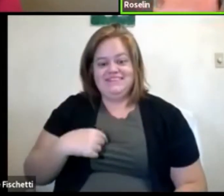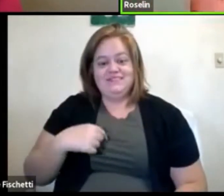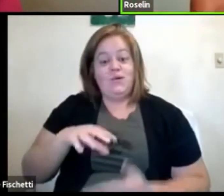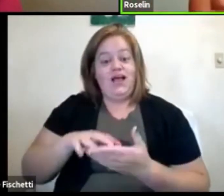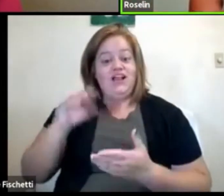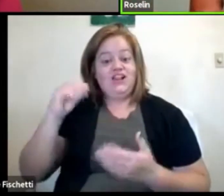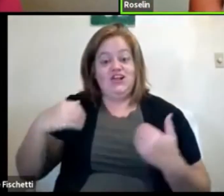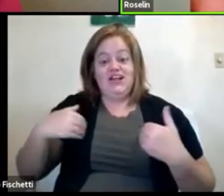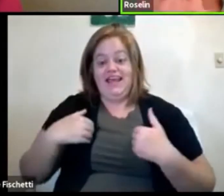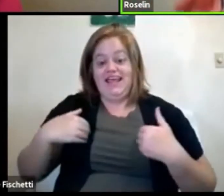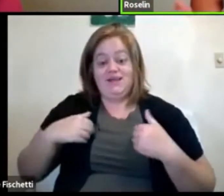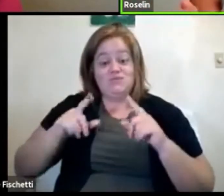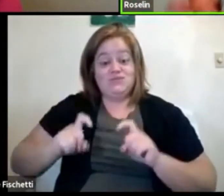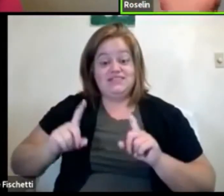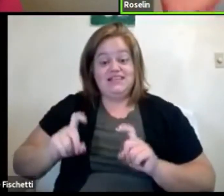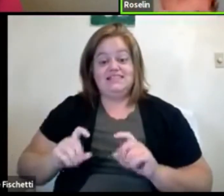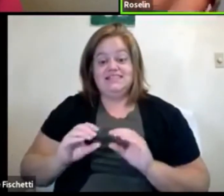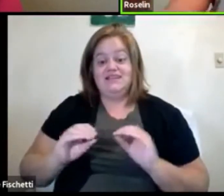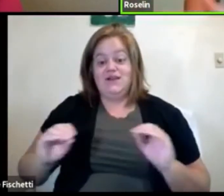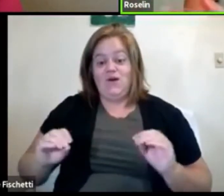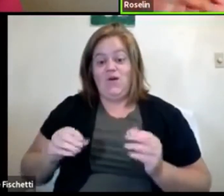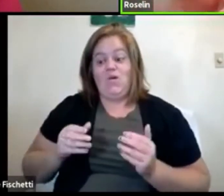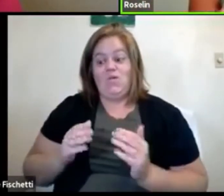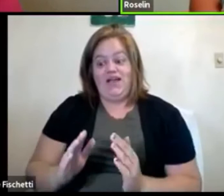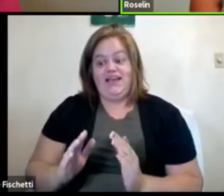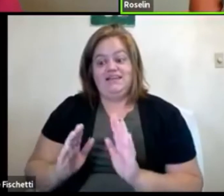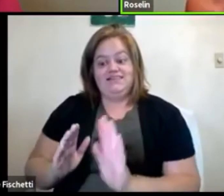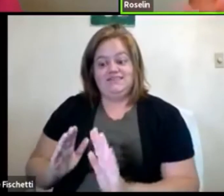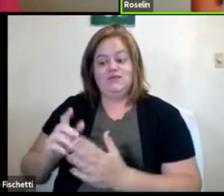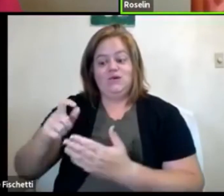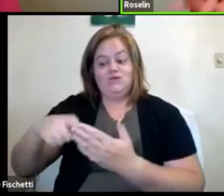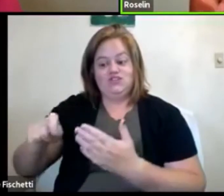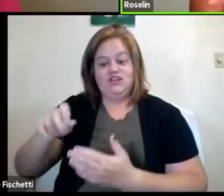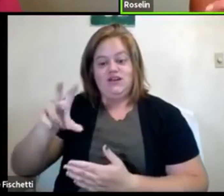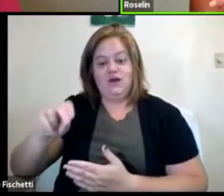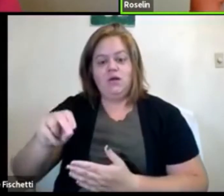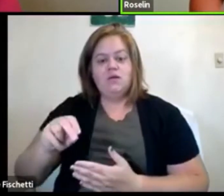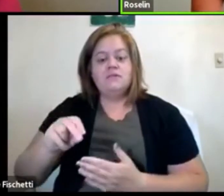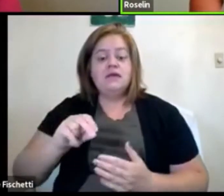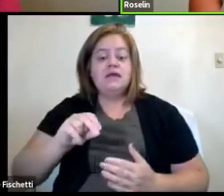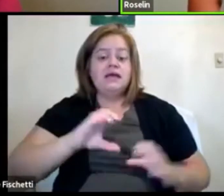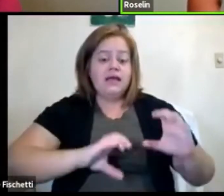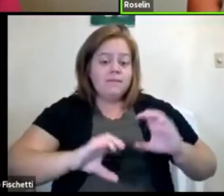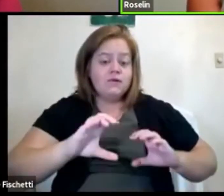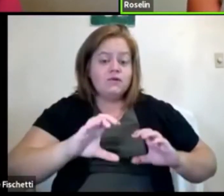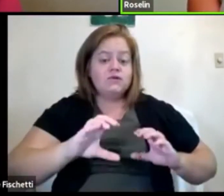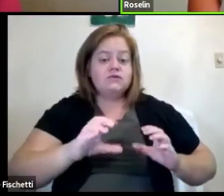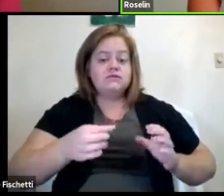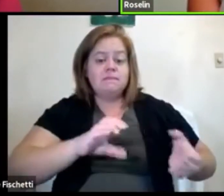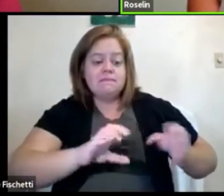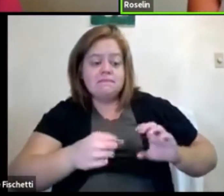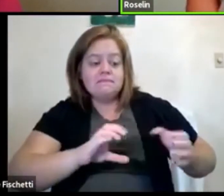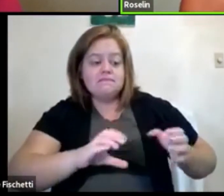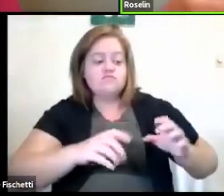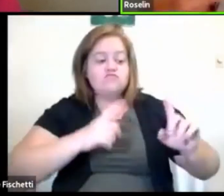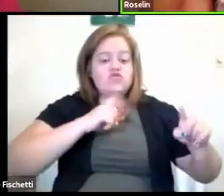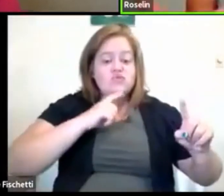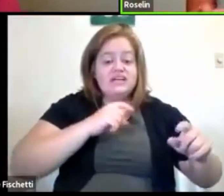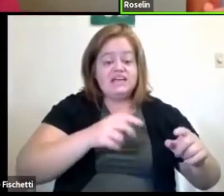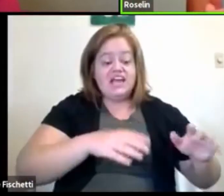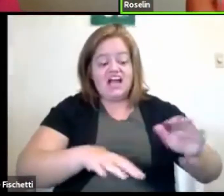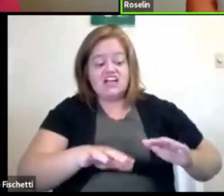animals testing and me, we don't mix. So that's why I was like, okay, with the chemicals and all of that, the reactions, I'm good. And it was a